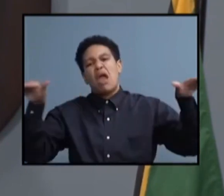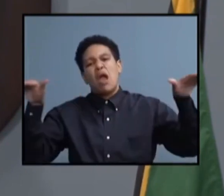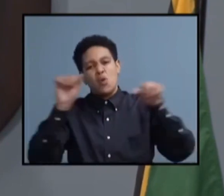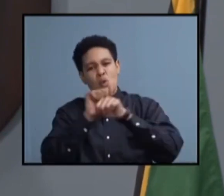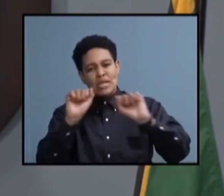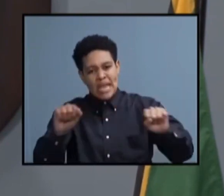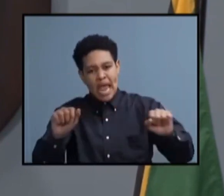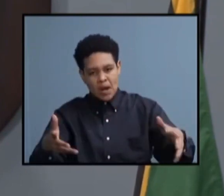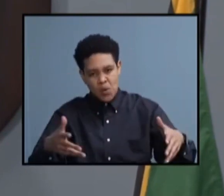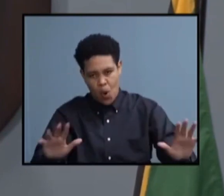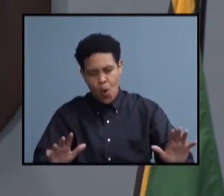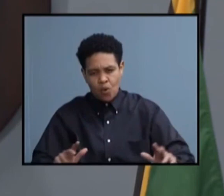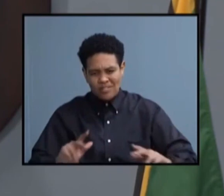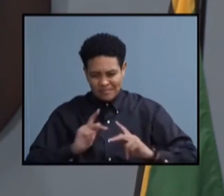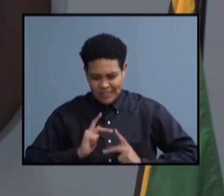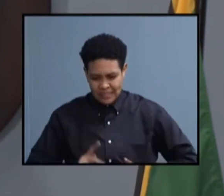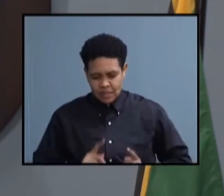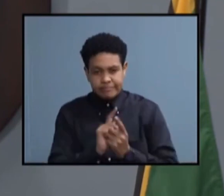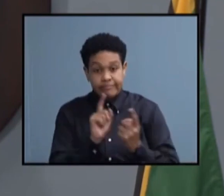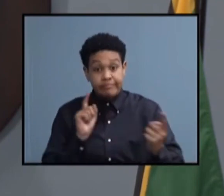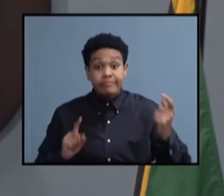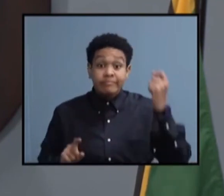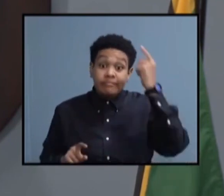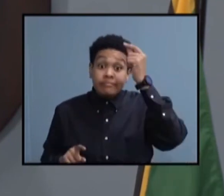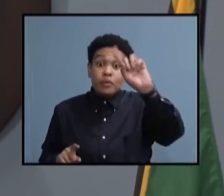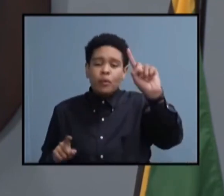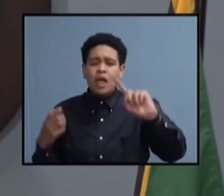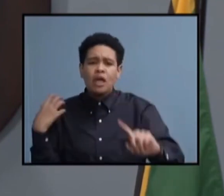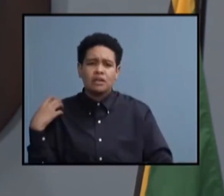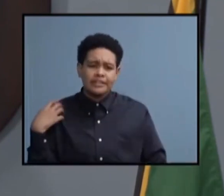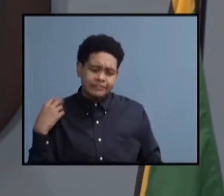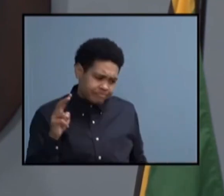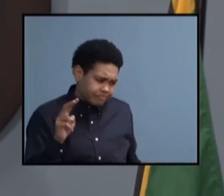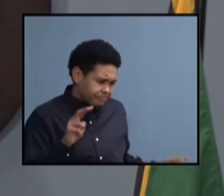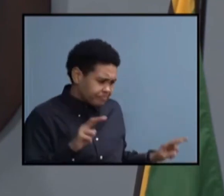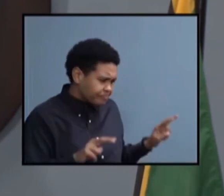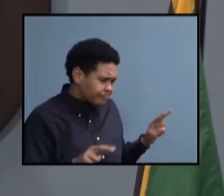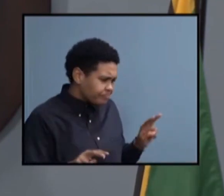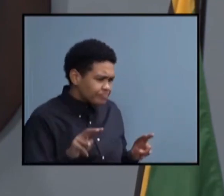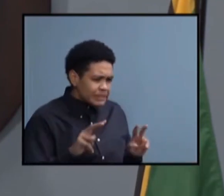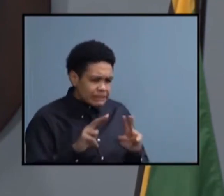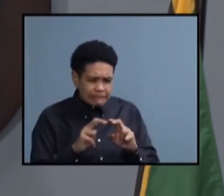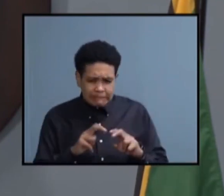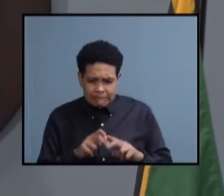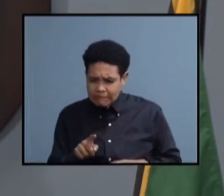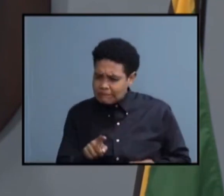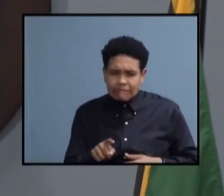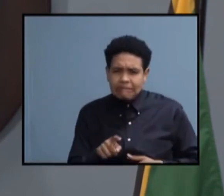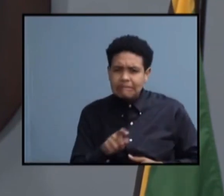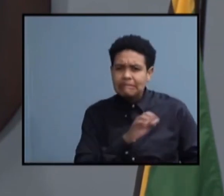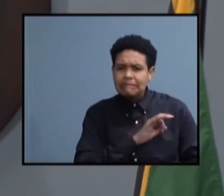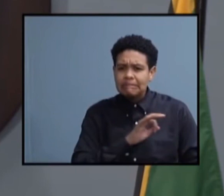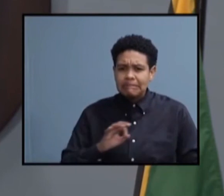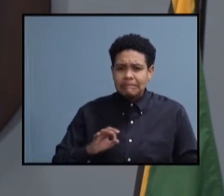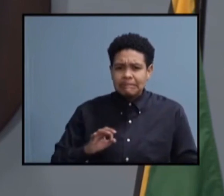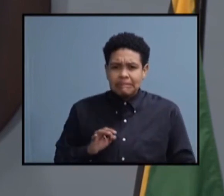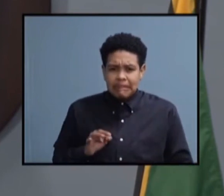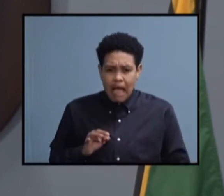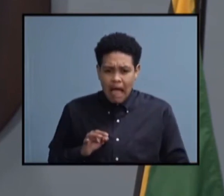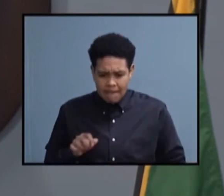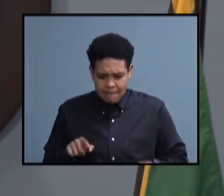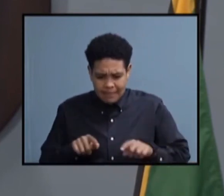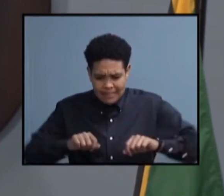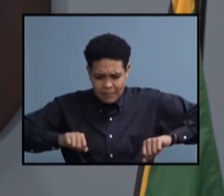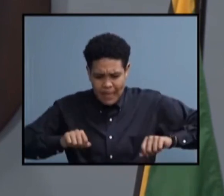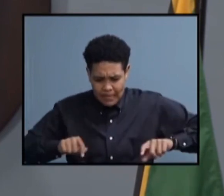Now, where an employer assesses that the employee to square footage ratio